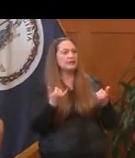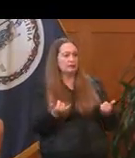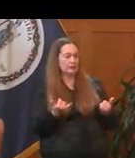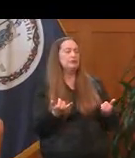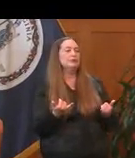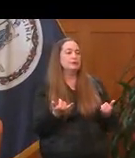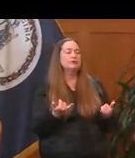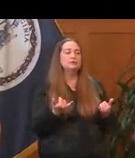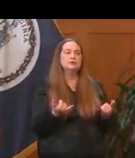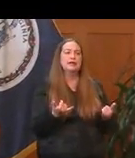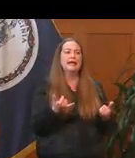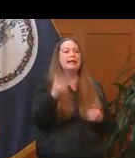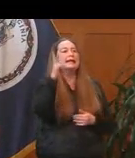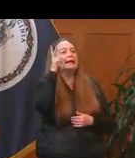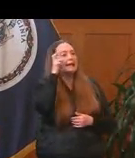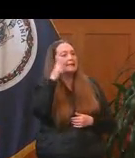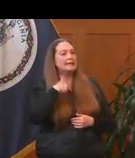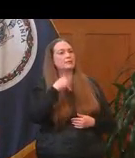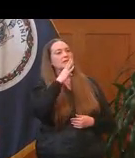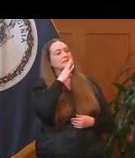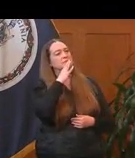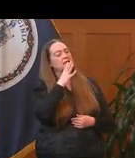and could also exchange ideas.